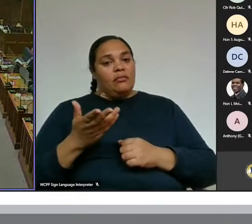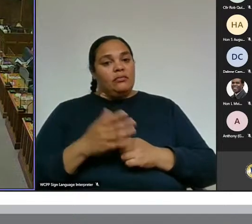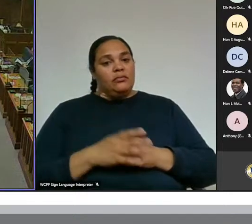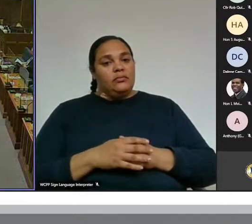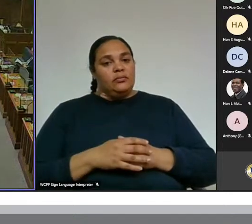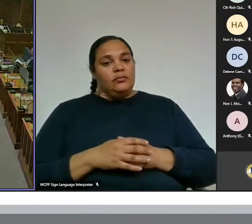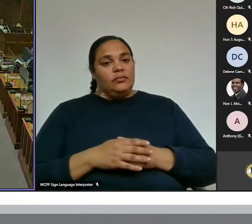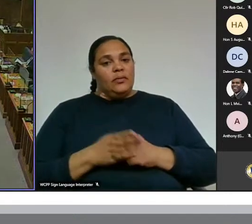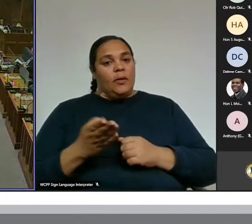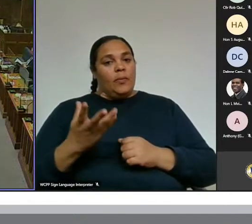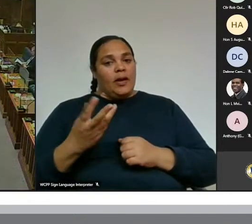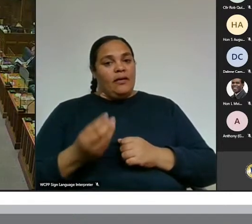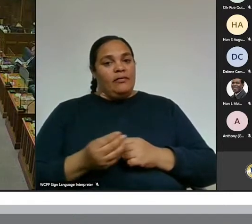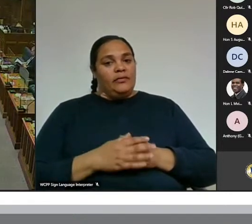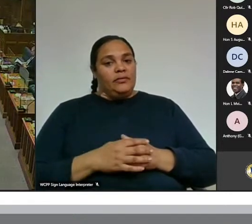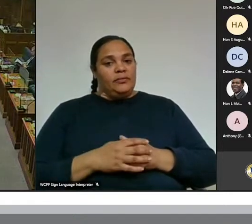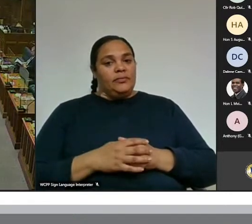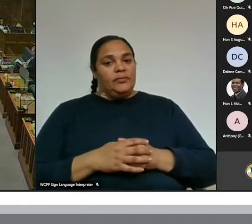on the platform, Jan?